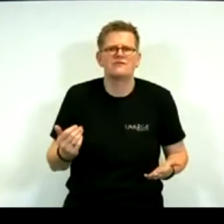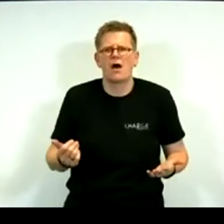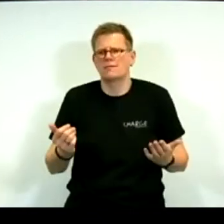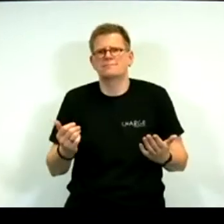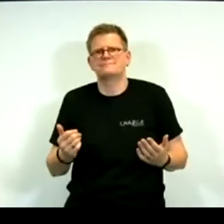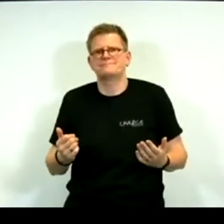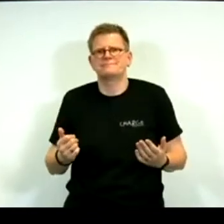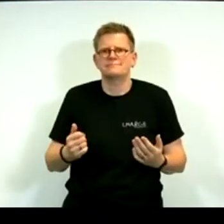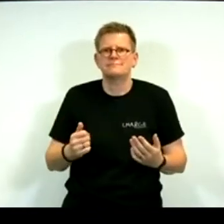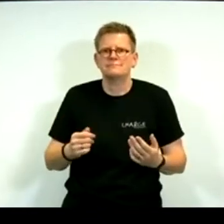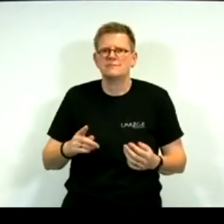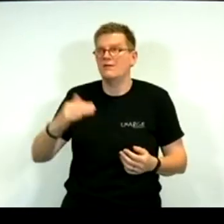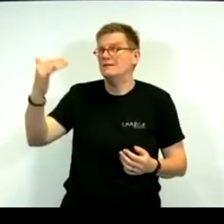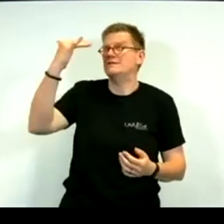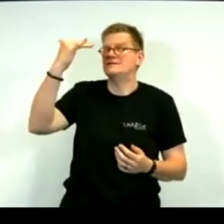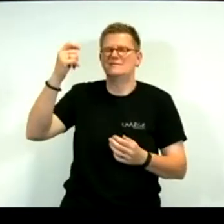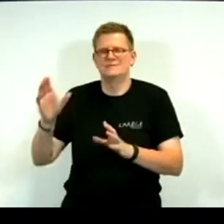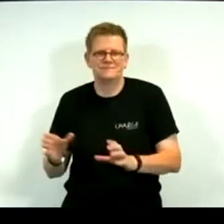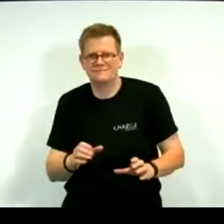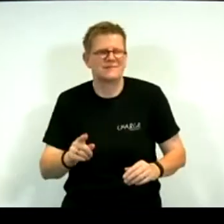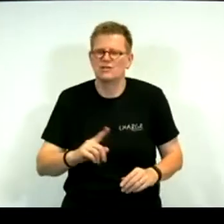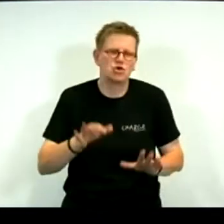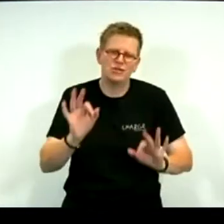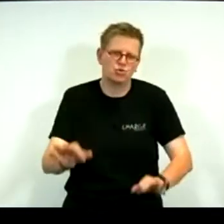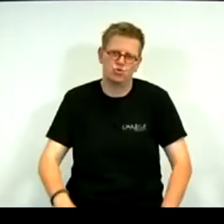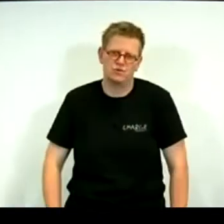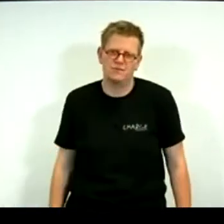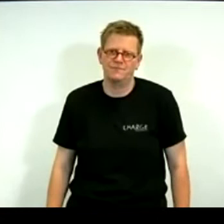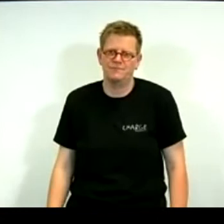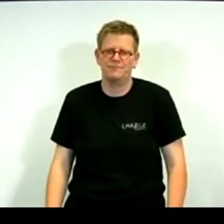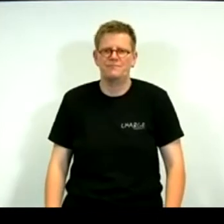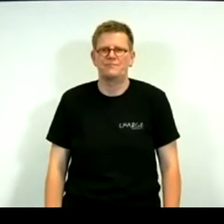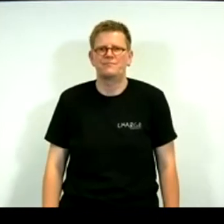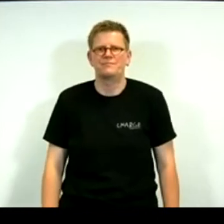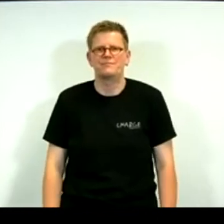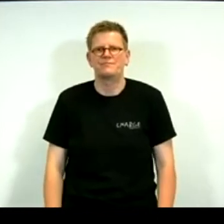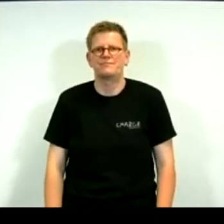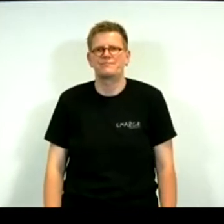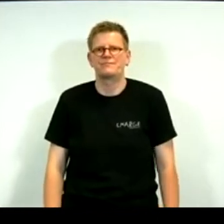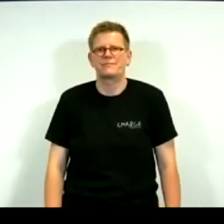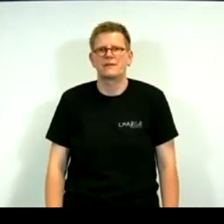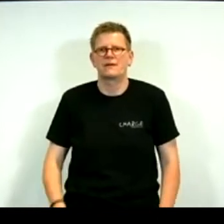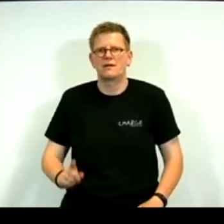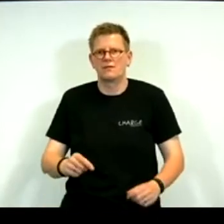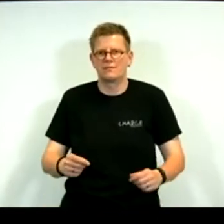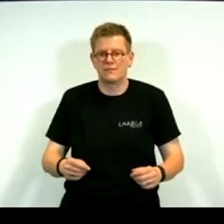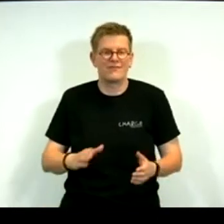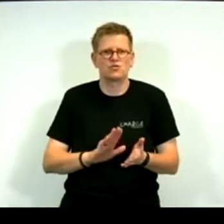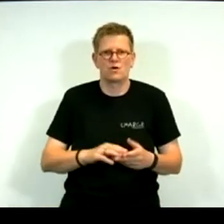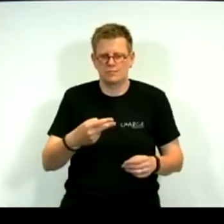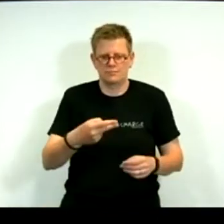good idea. Now, I especially like your question about being upright. I noticed how often Kim talked